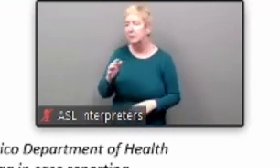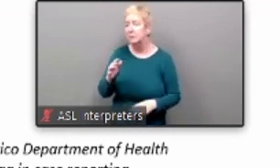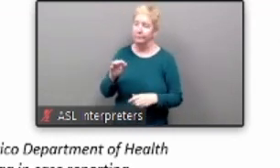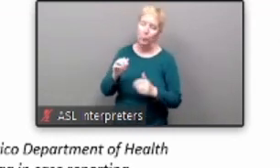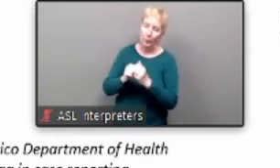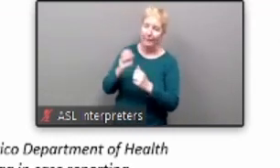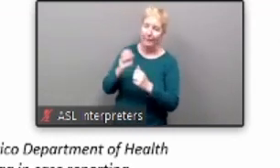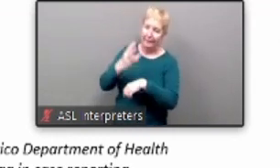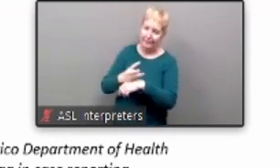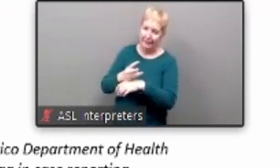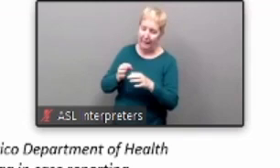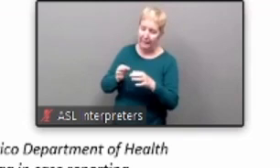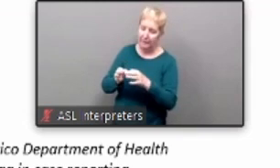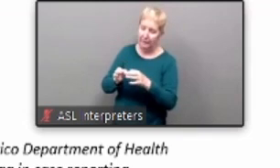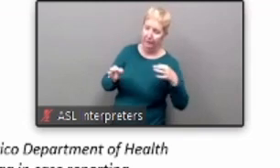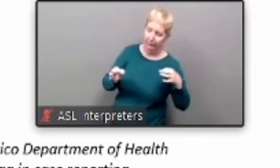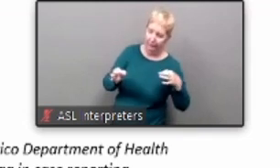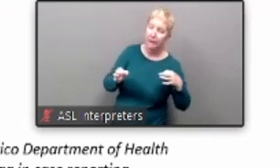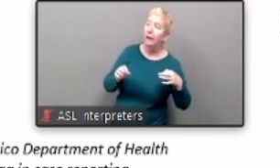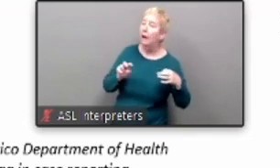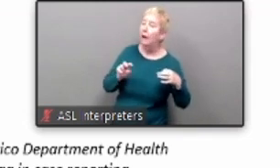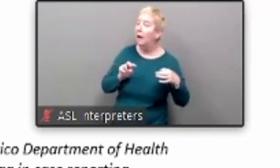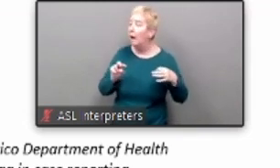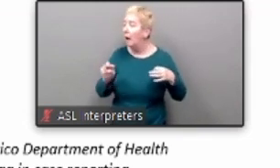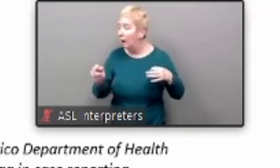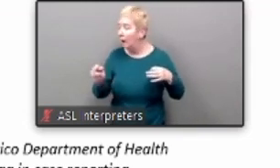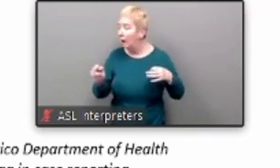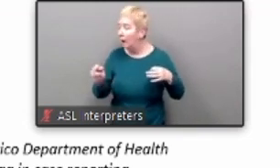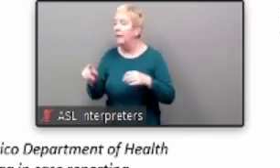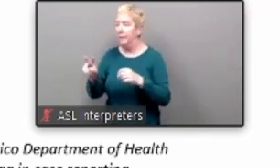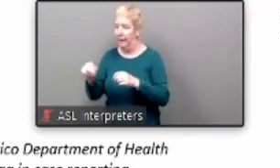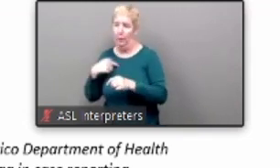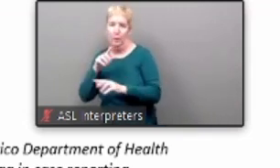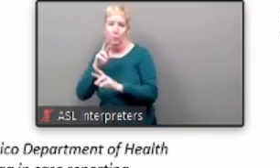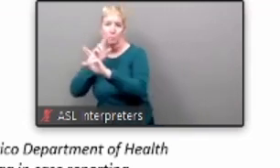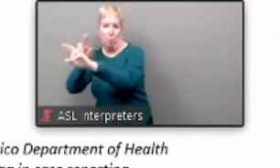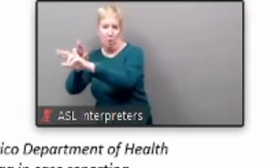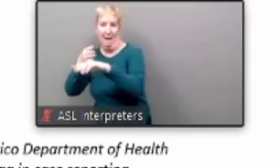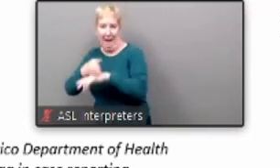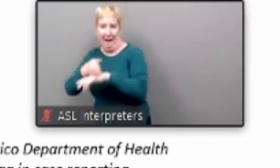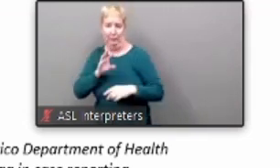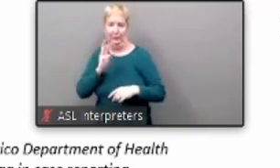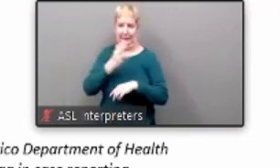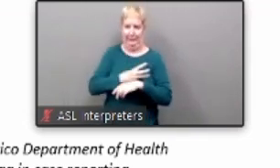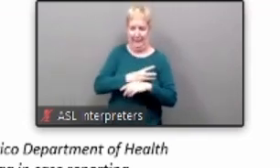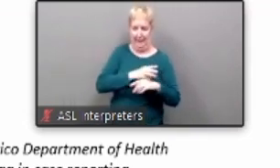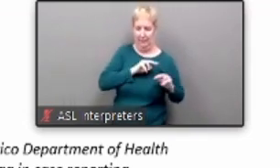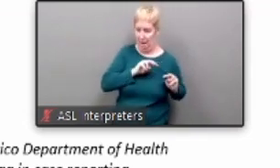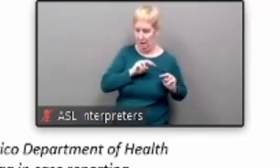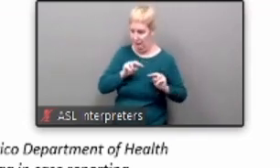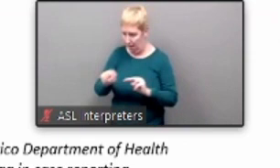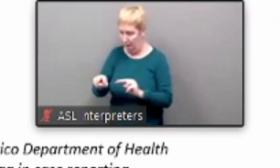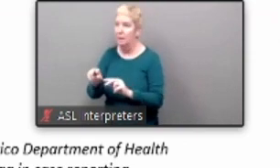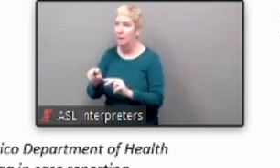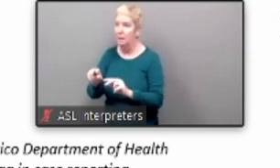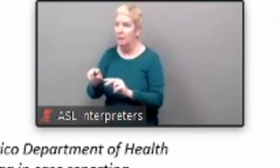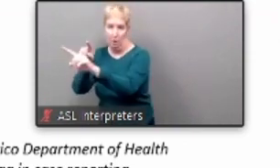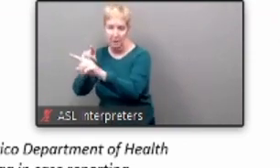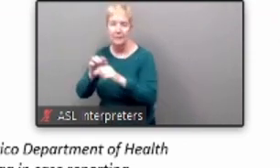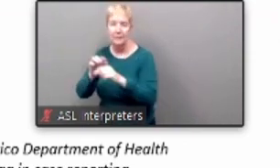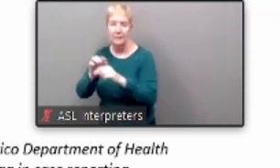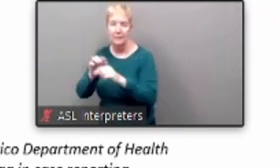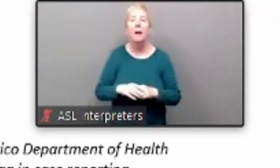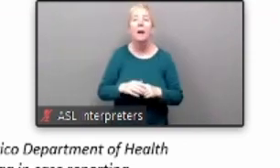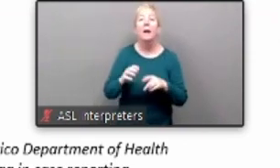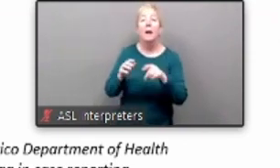lag to make sure all the data gets in and we have a chance to file the case in the correct date. This is really a low point. You have to go all the